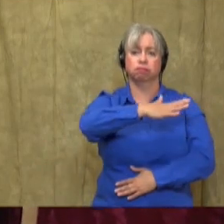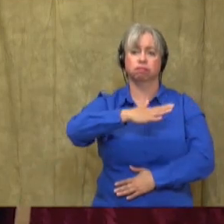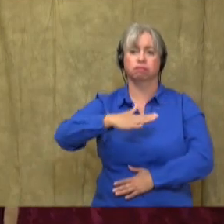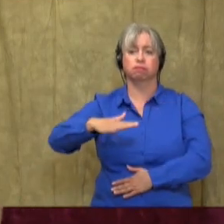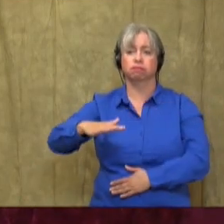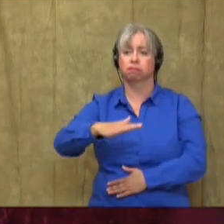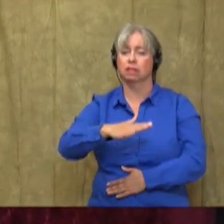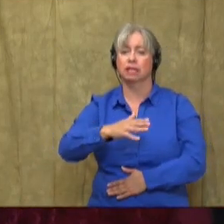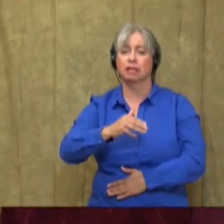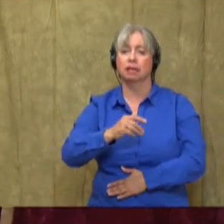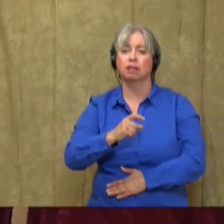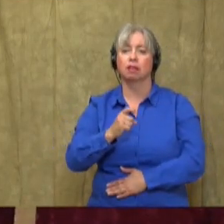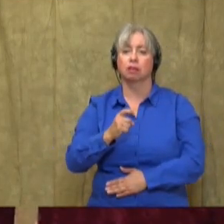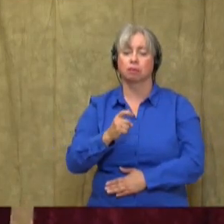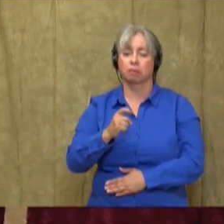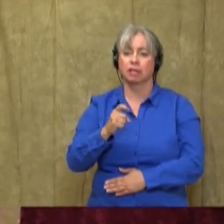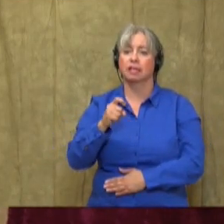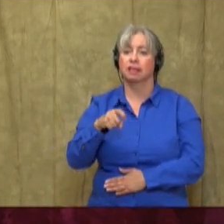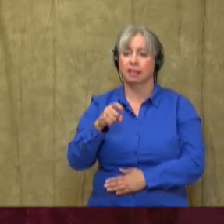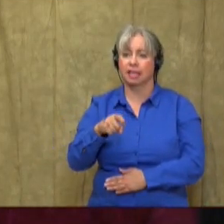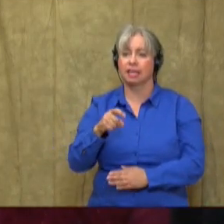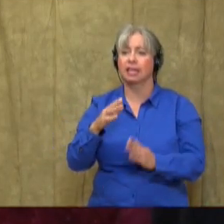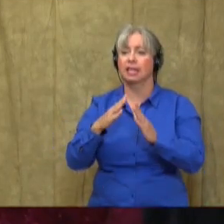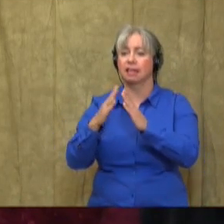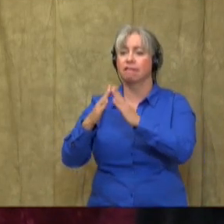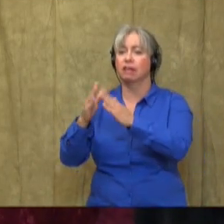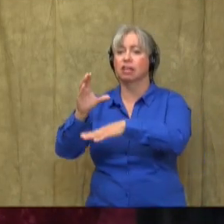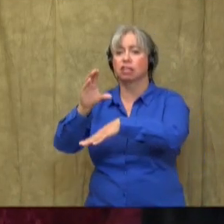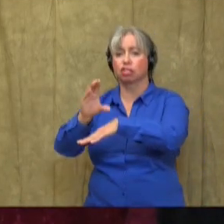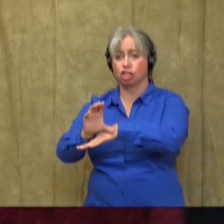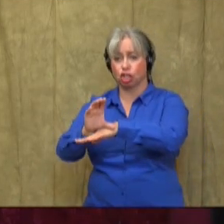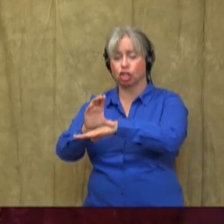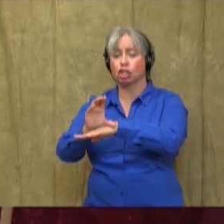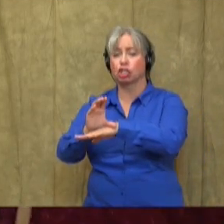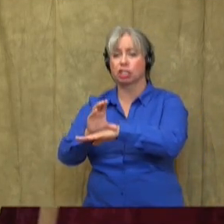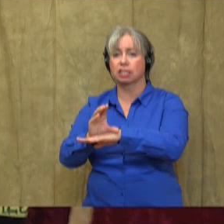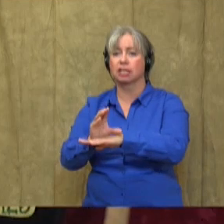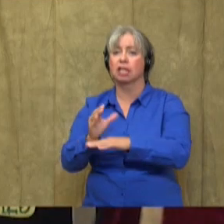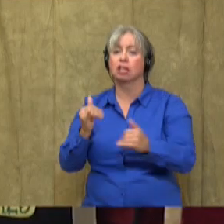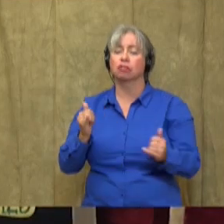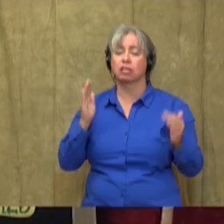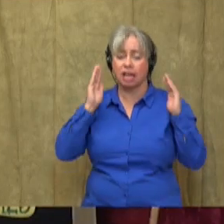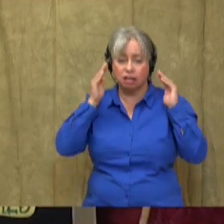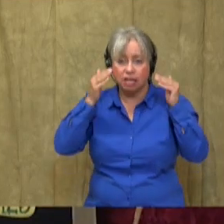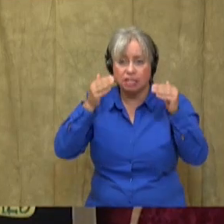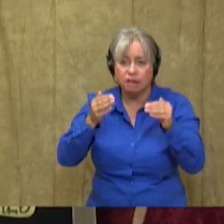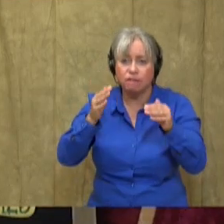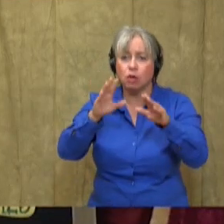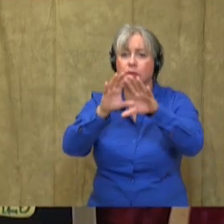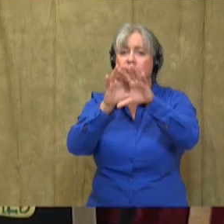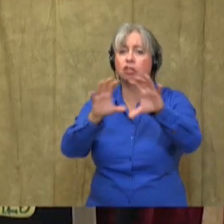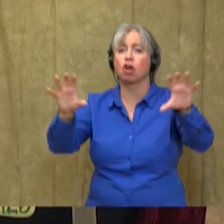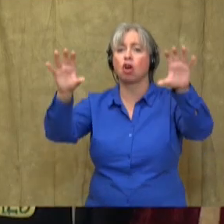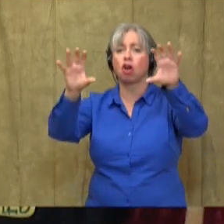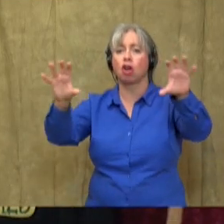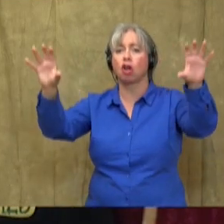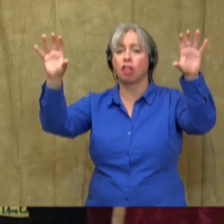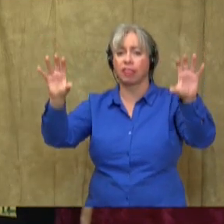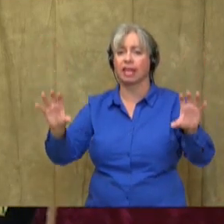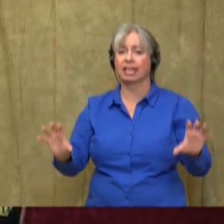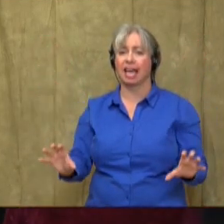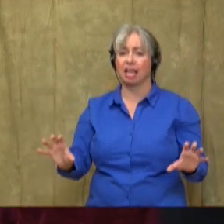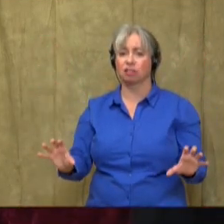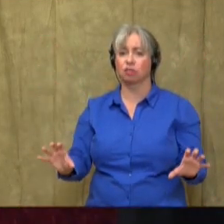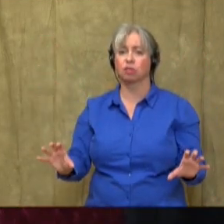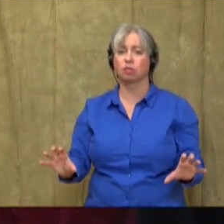would not be complete, of course, without the village church. So let's look at castles and manor houses. Most of us, when we think of